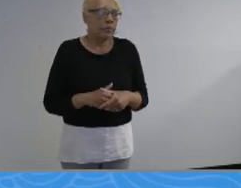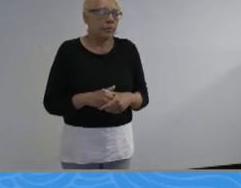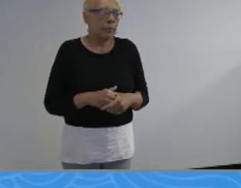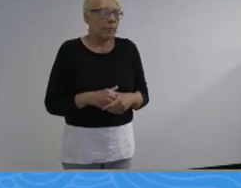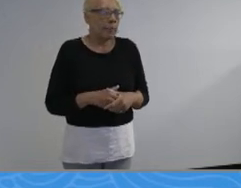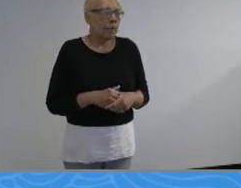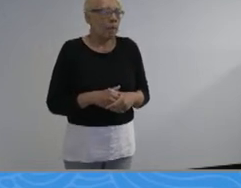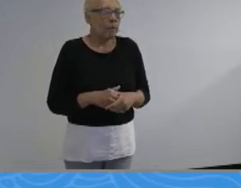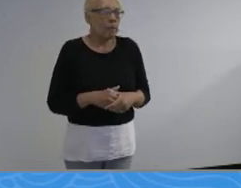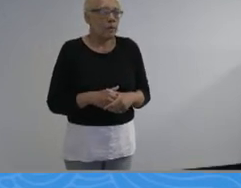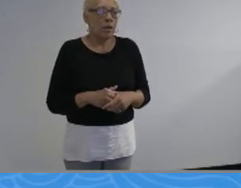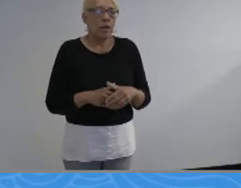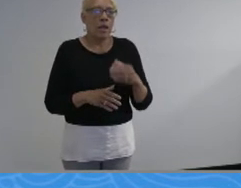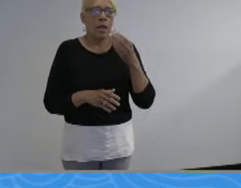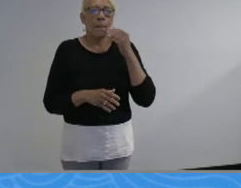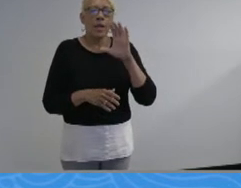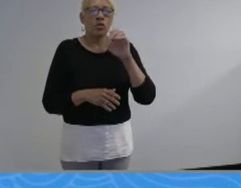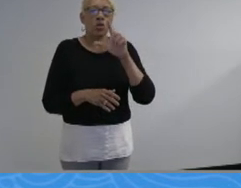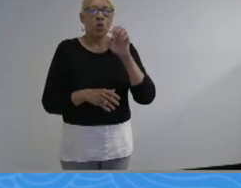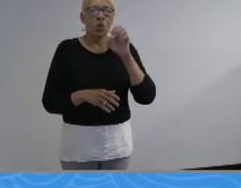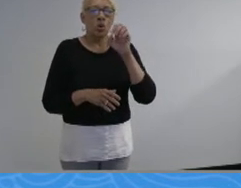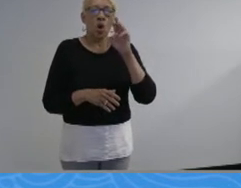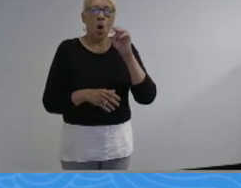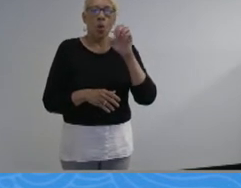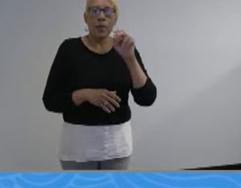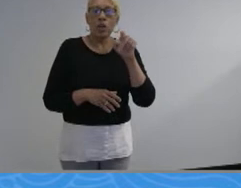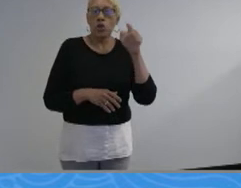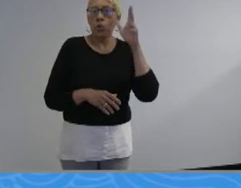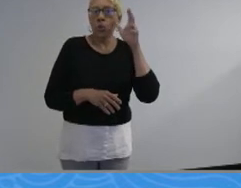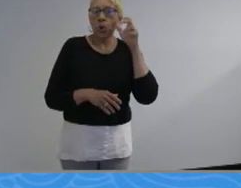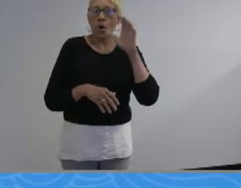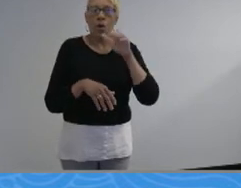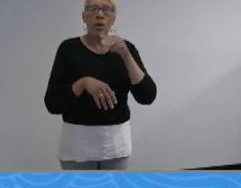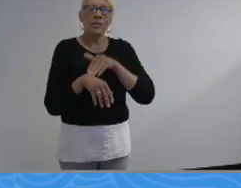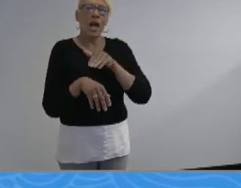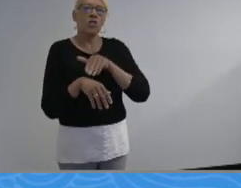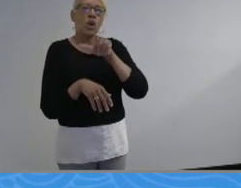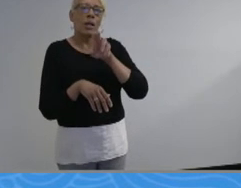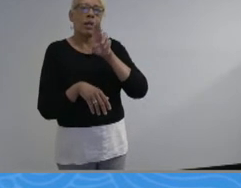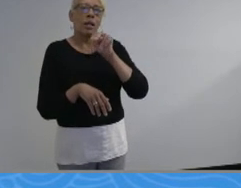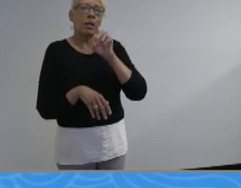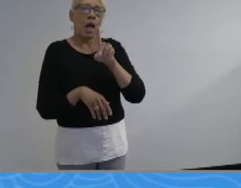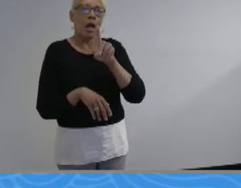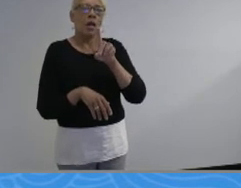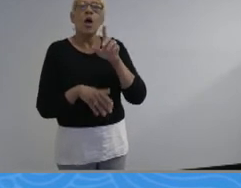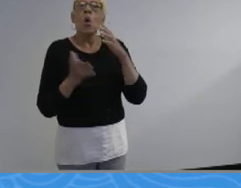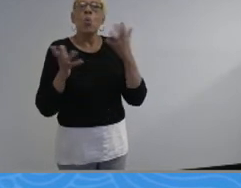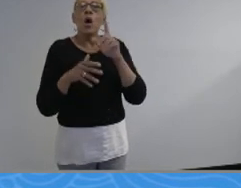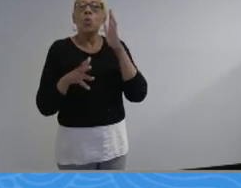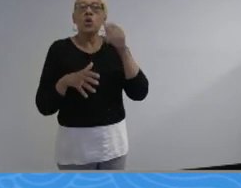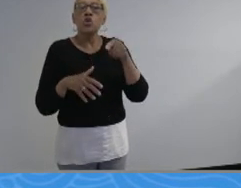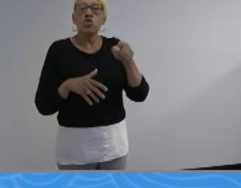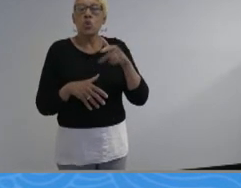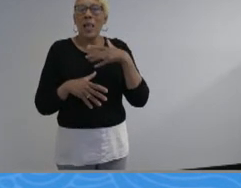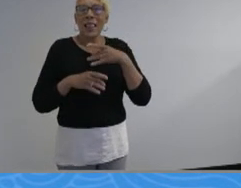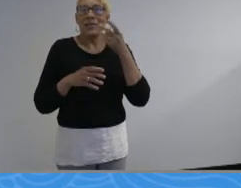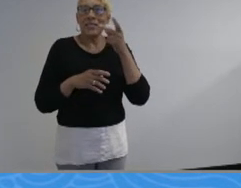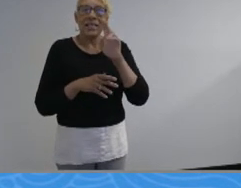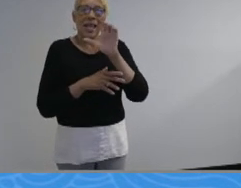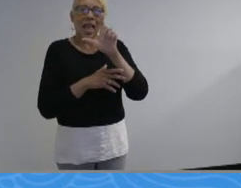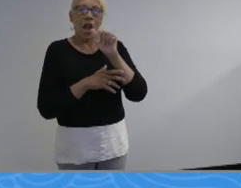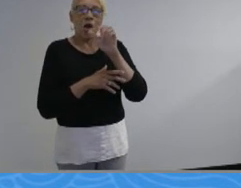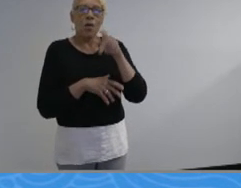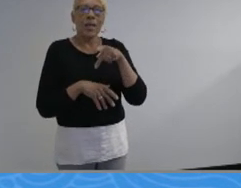Okay. Ms. Coleman, you heard Dr. Lund. What would you say you would like to see this LCAP do specifically as it pertains to the needs